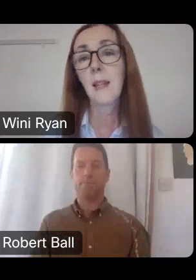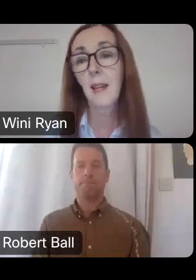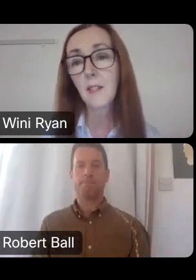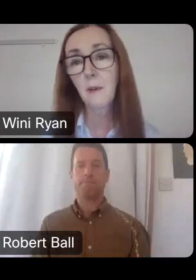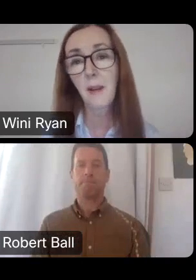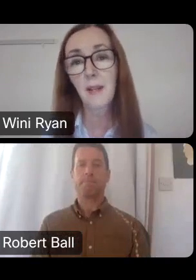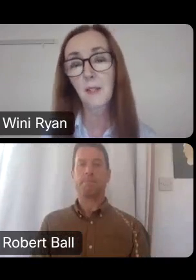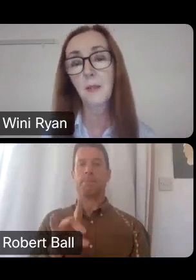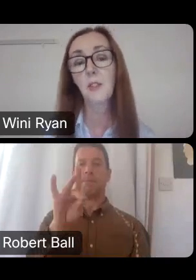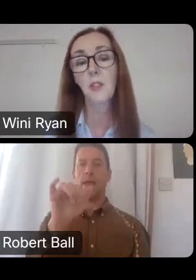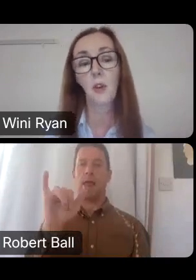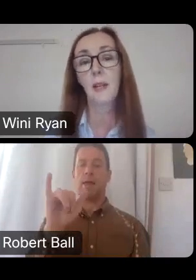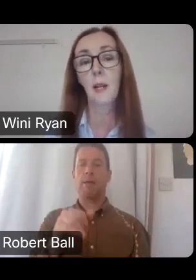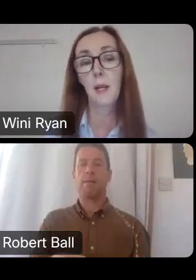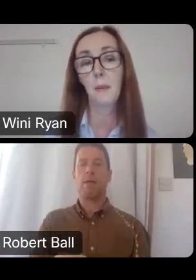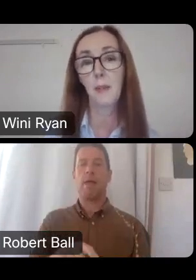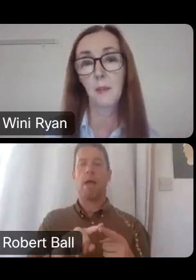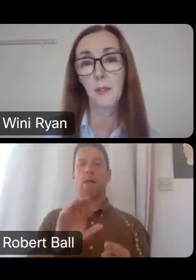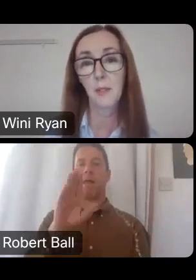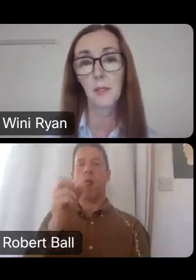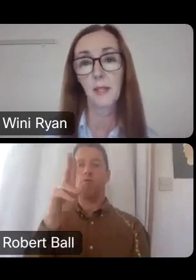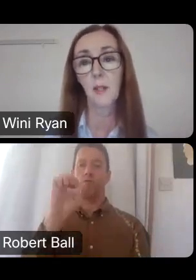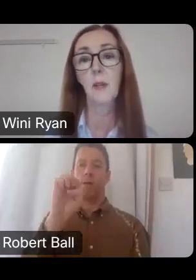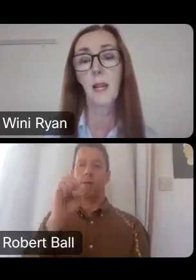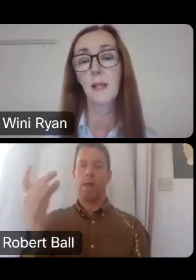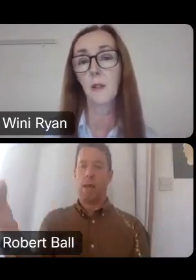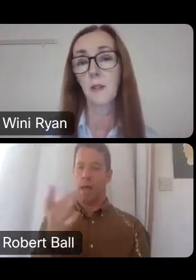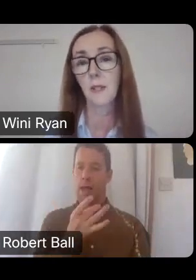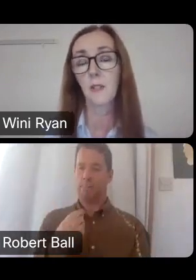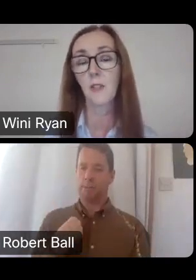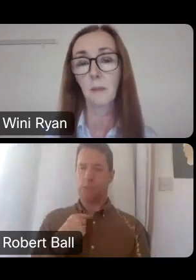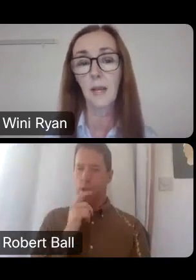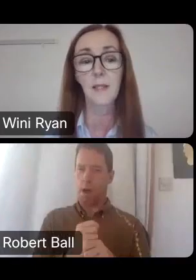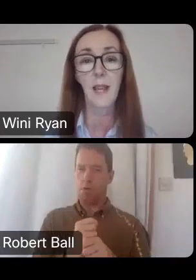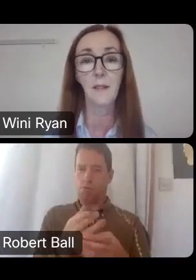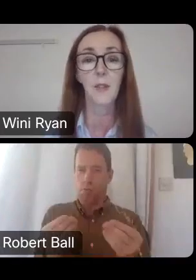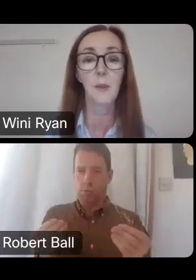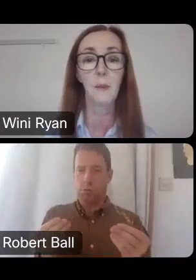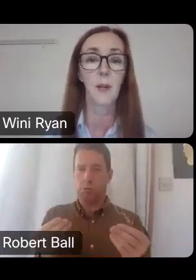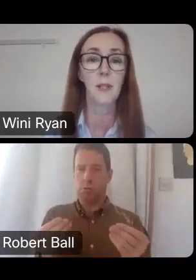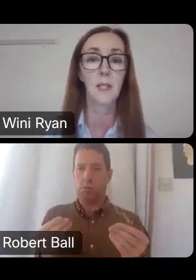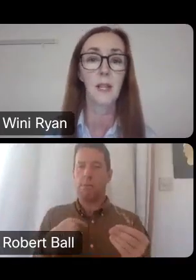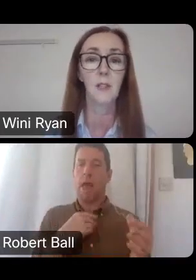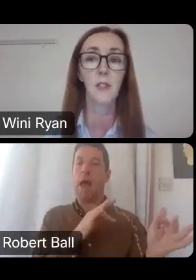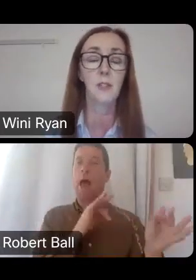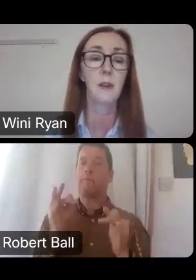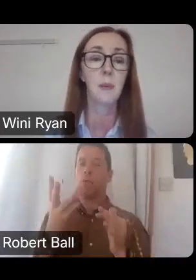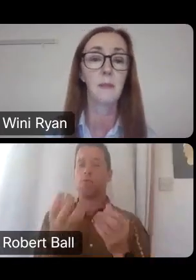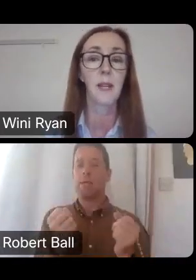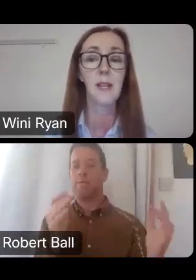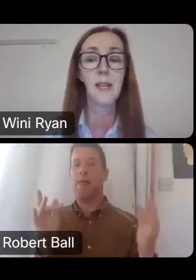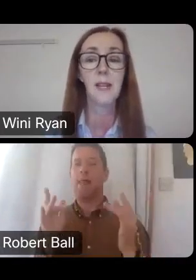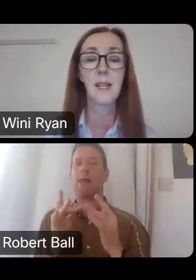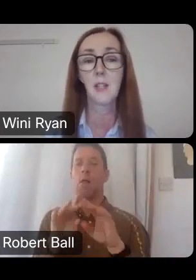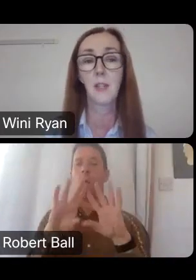Kelly and Lorraine asked me just to talk a little bit about the resources, and I know Kelly is going to send you some links after the webinar today. So just very